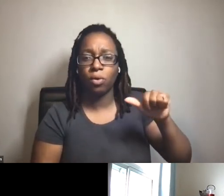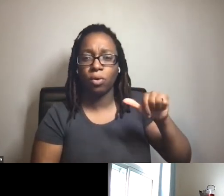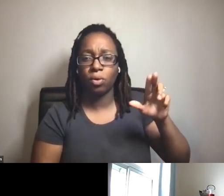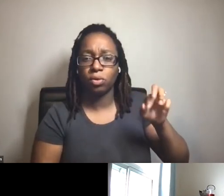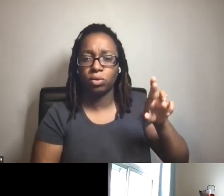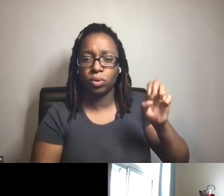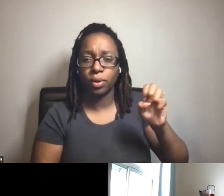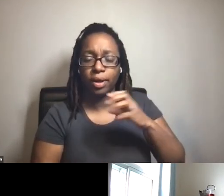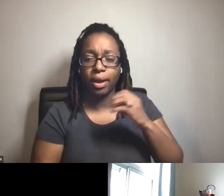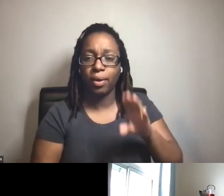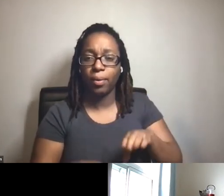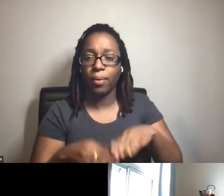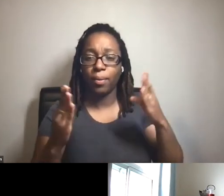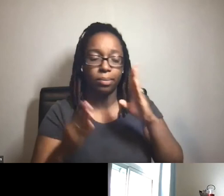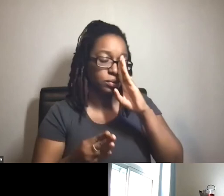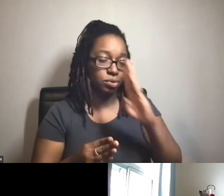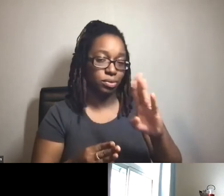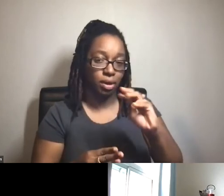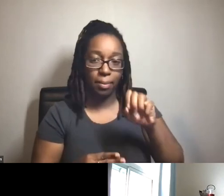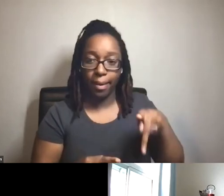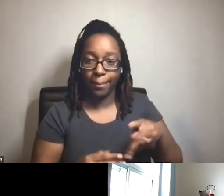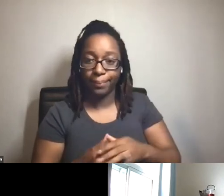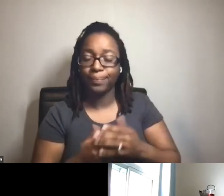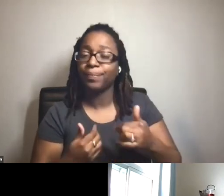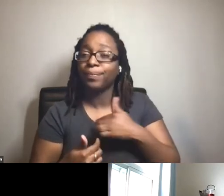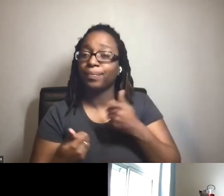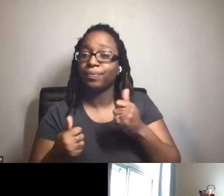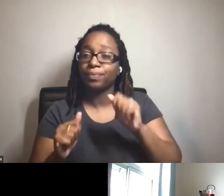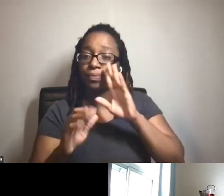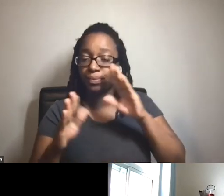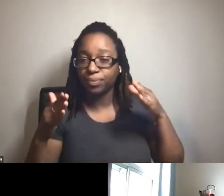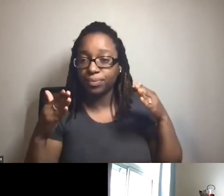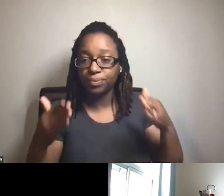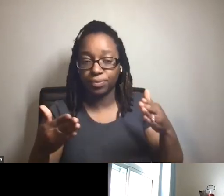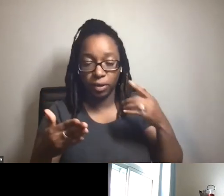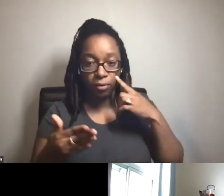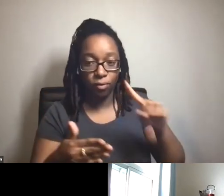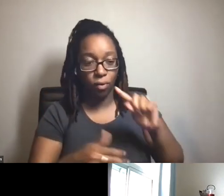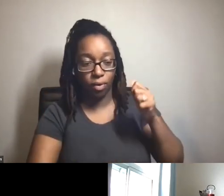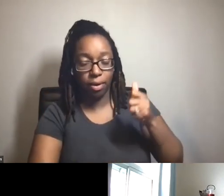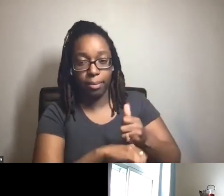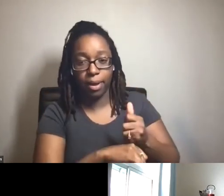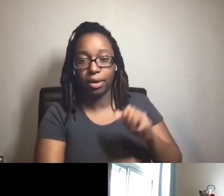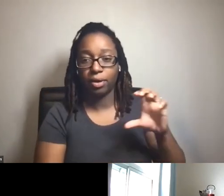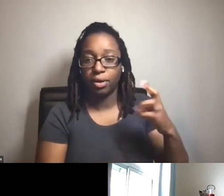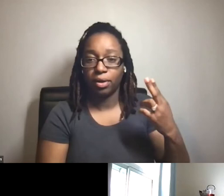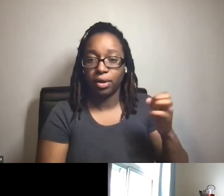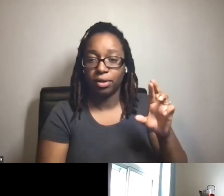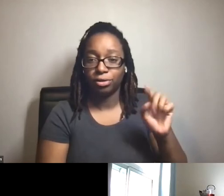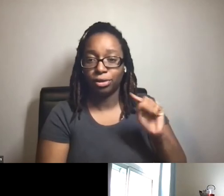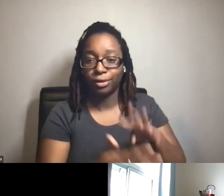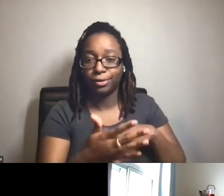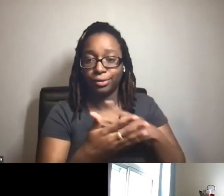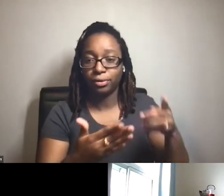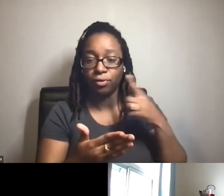OpenStreetMaps. And we're planning on expanding that to focus on embedded charts over the next few months